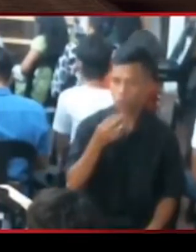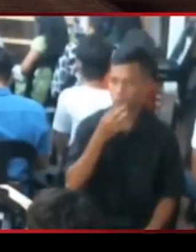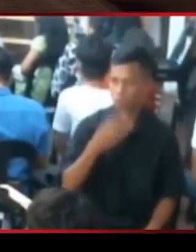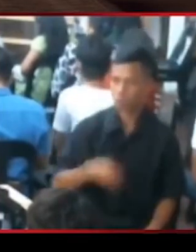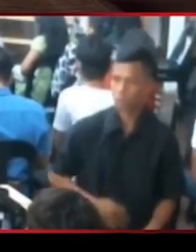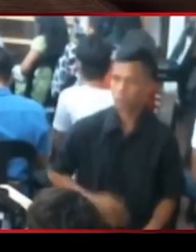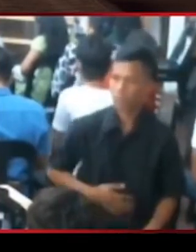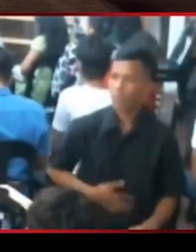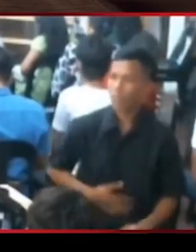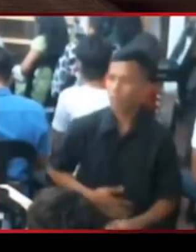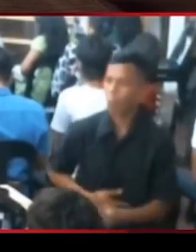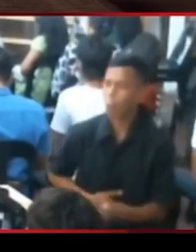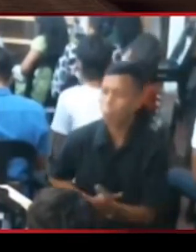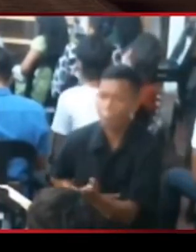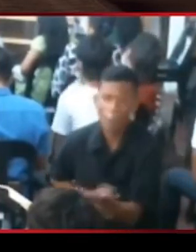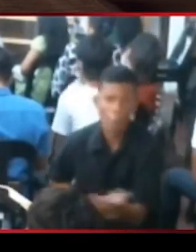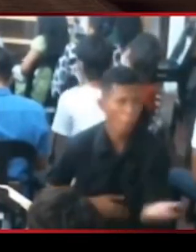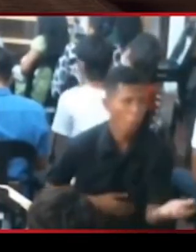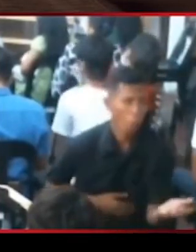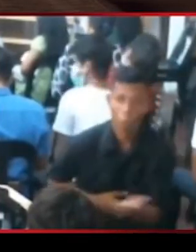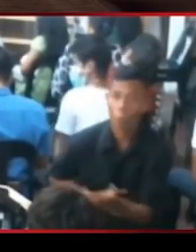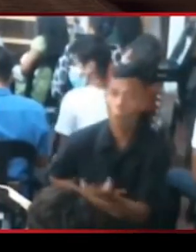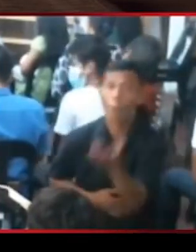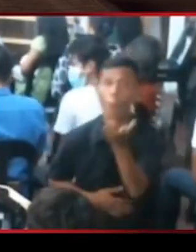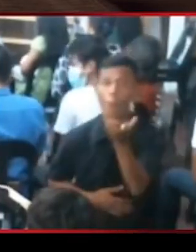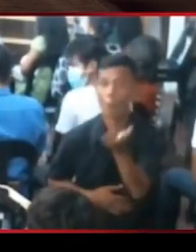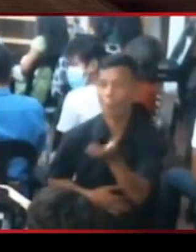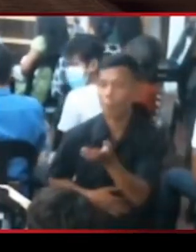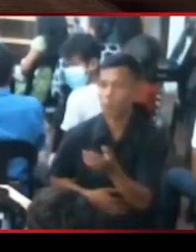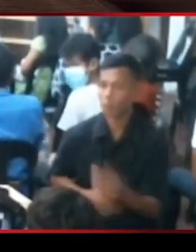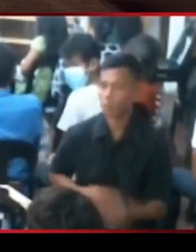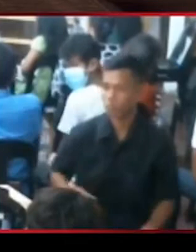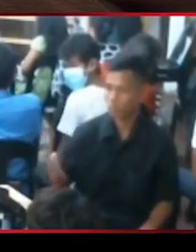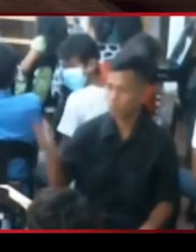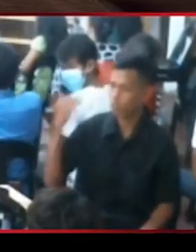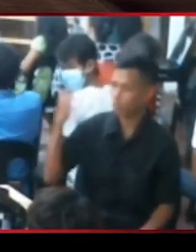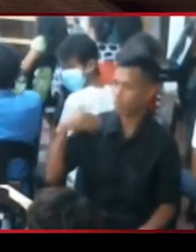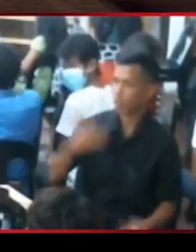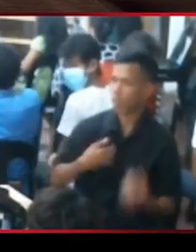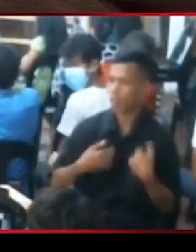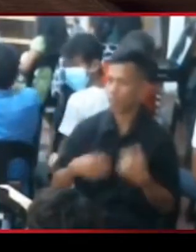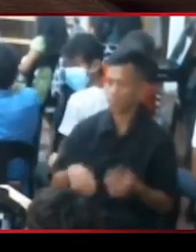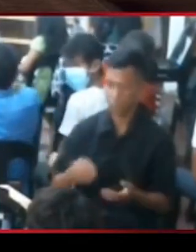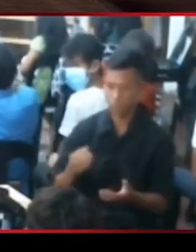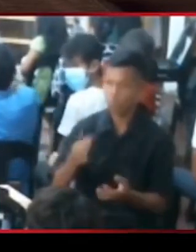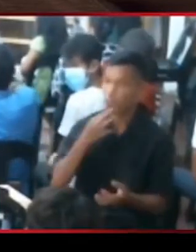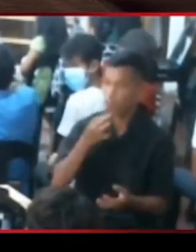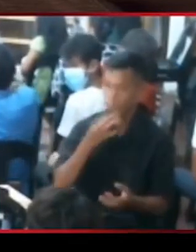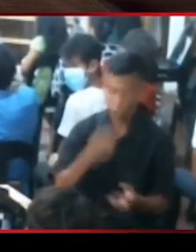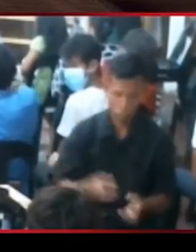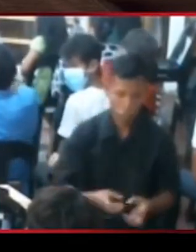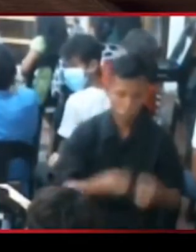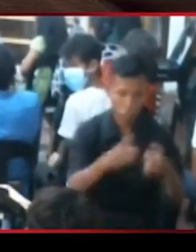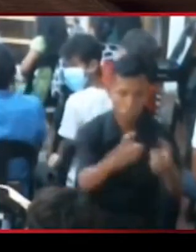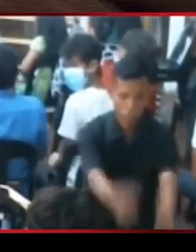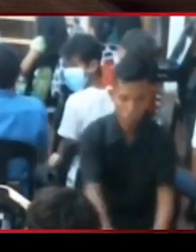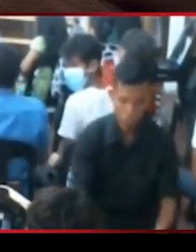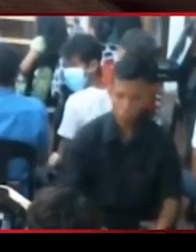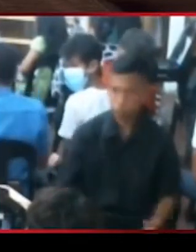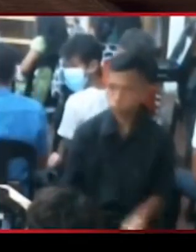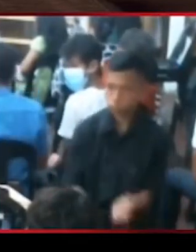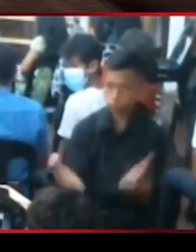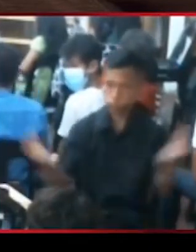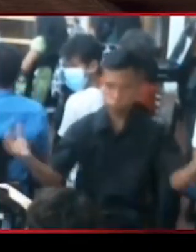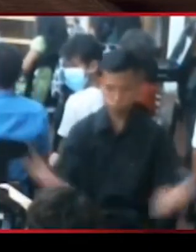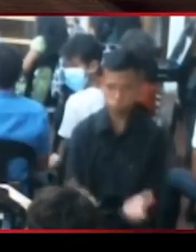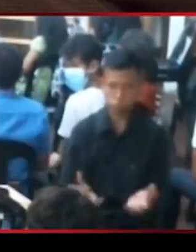that, given food. I've had one of the men, one of the ladies go out, give them a bag of food. I never see them again, but I know I